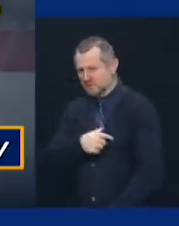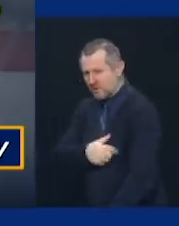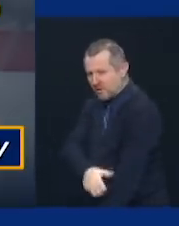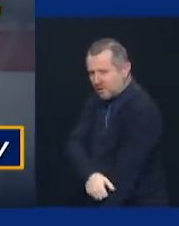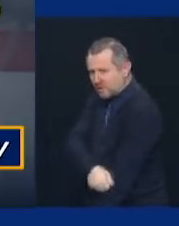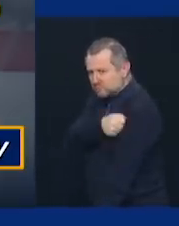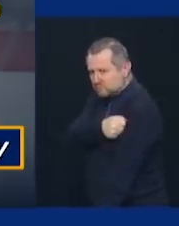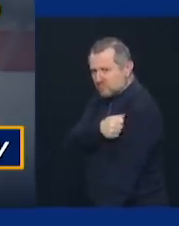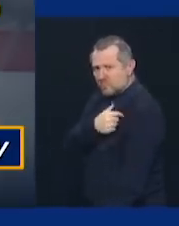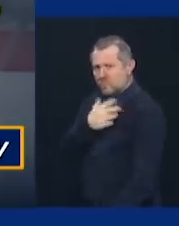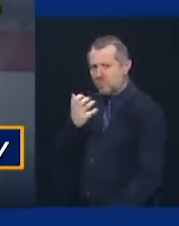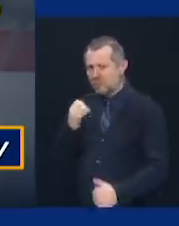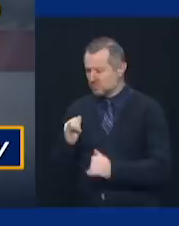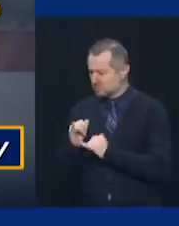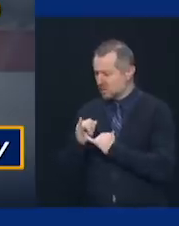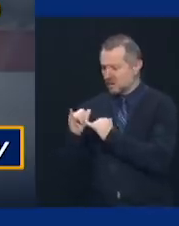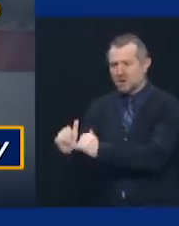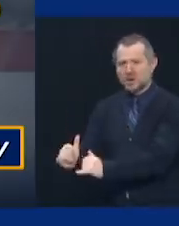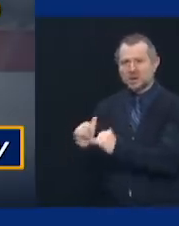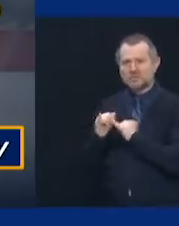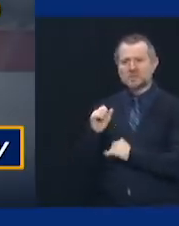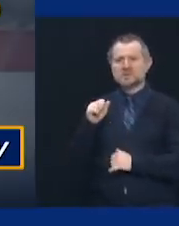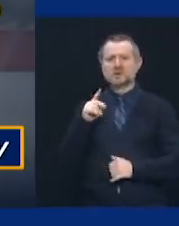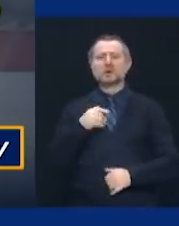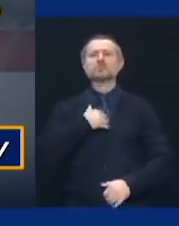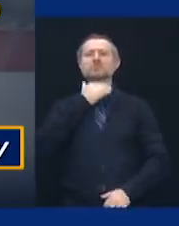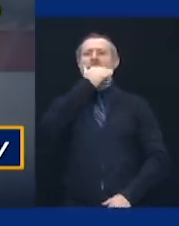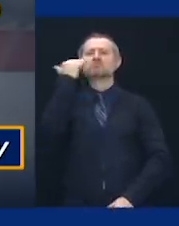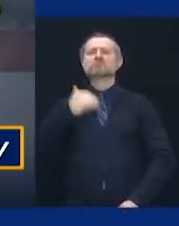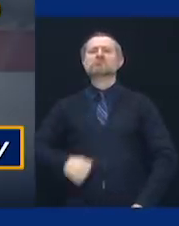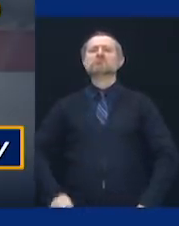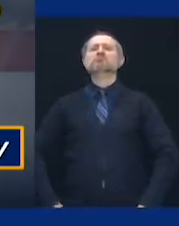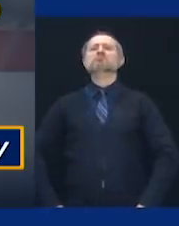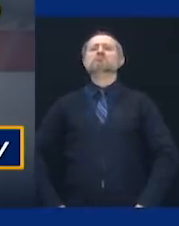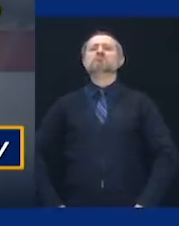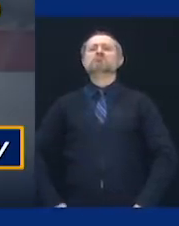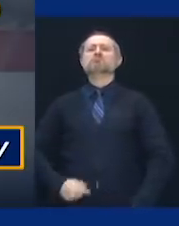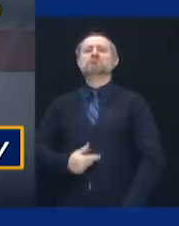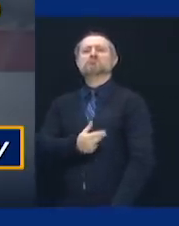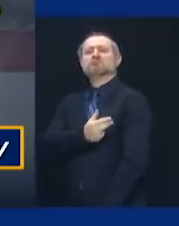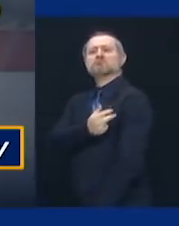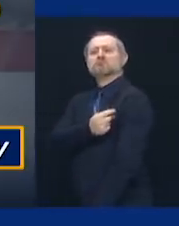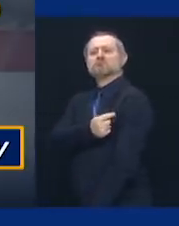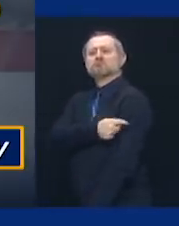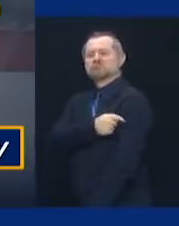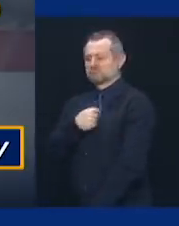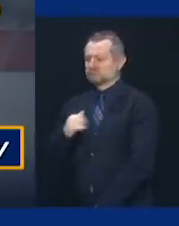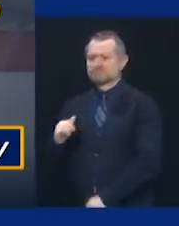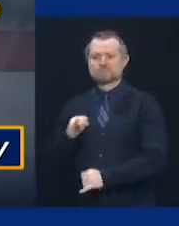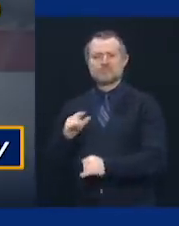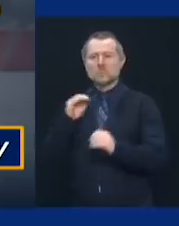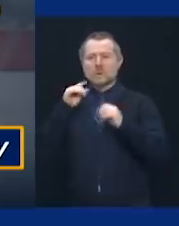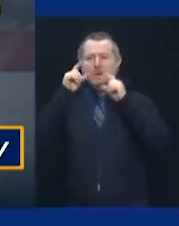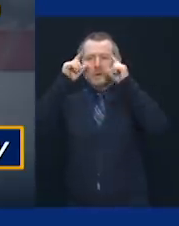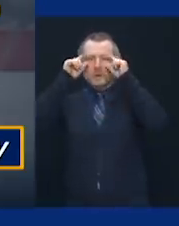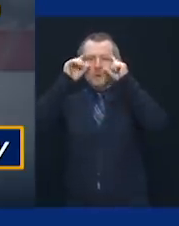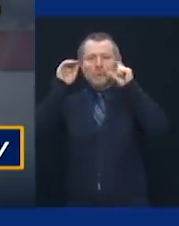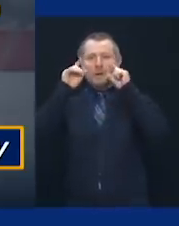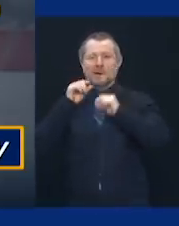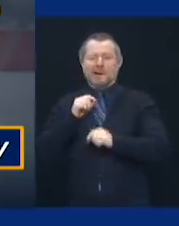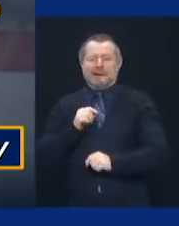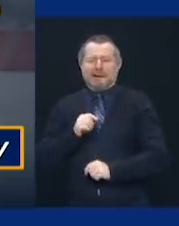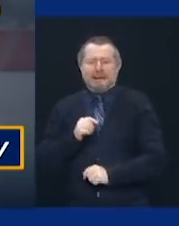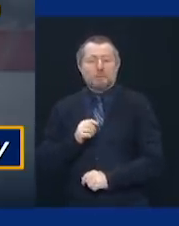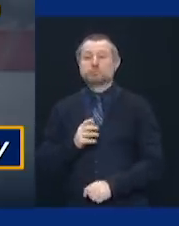still as Sandra Lindsay kept her face. No movement in the eyes, no